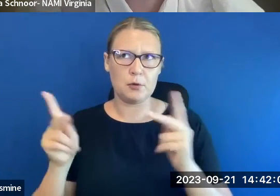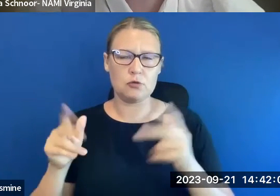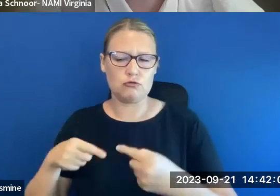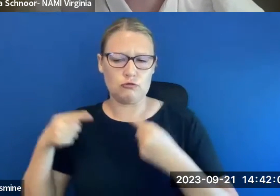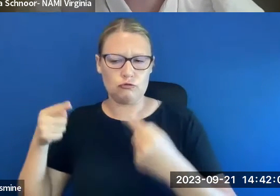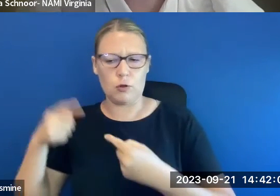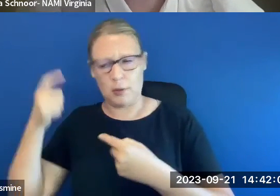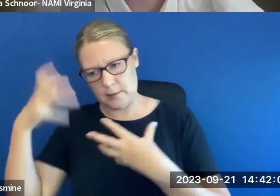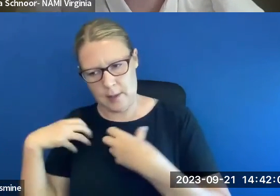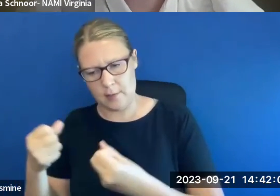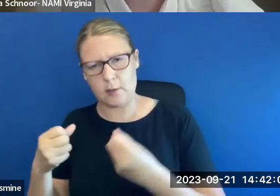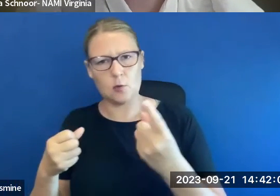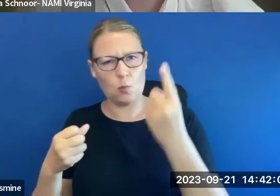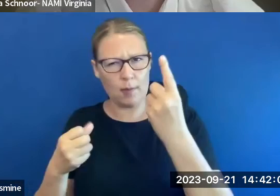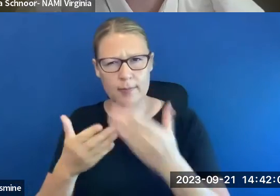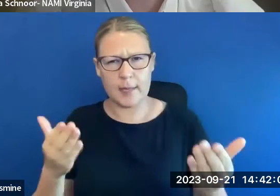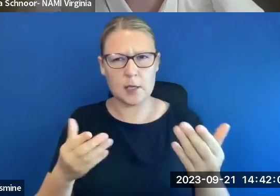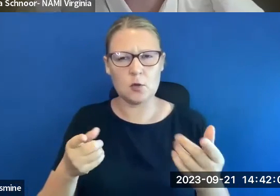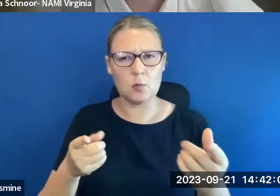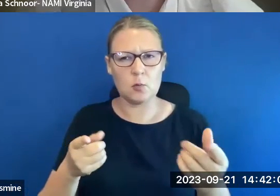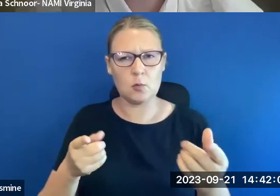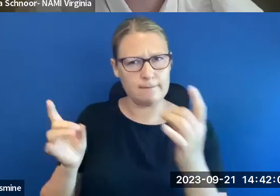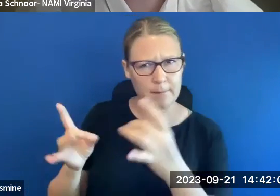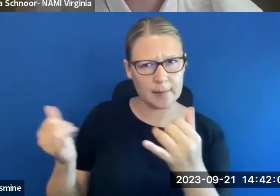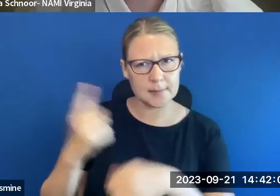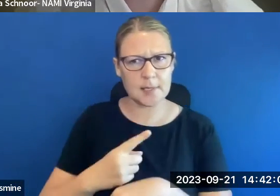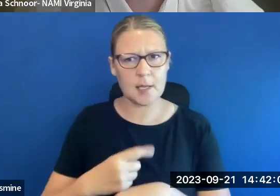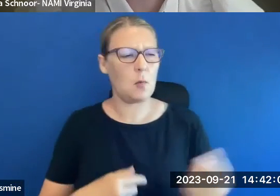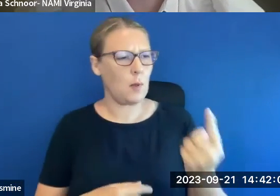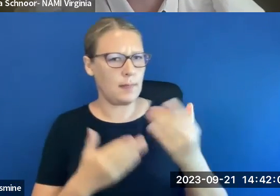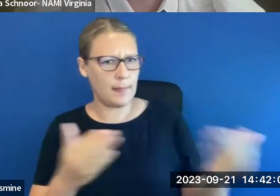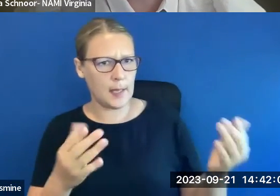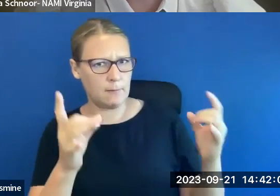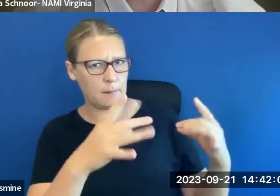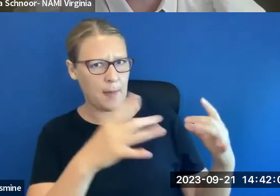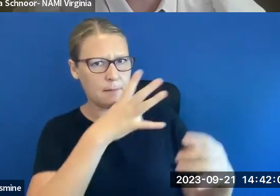one is, what is one thing you wish their parents could hear?